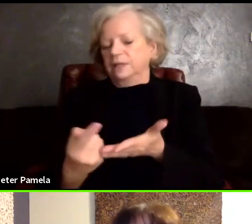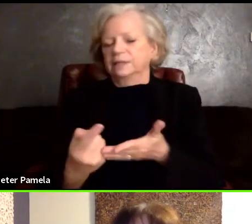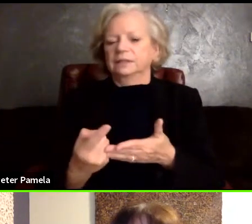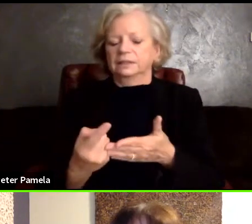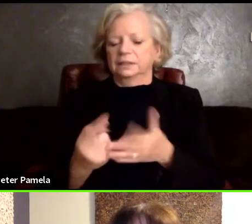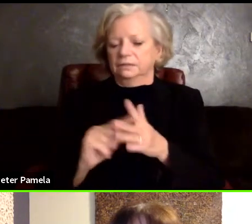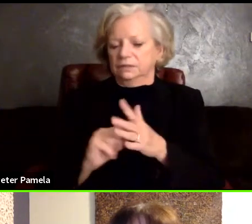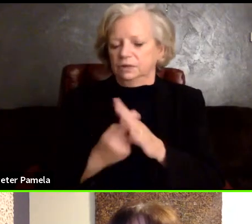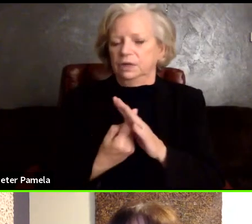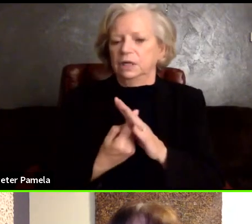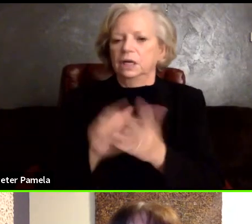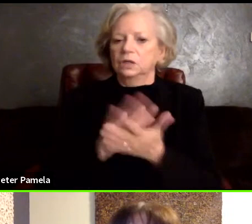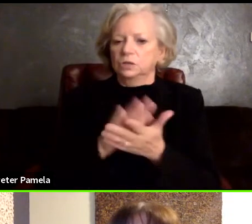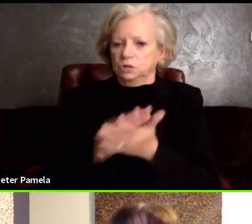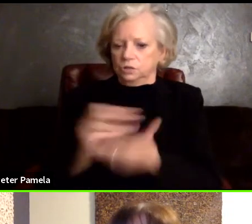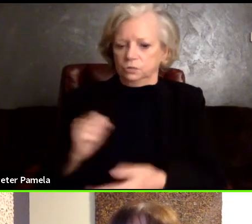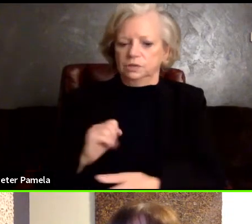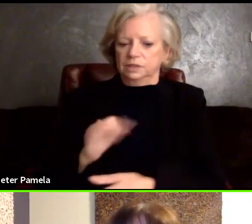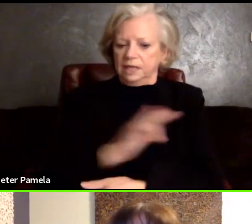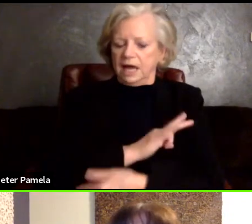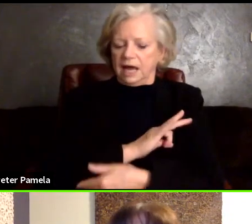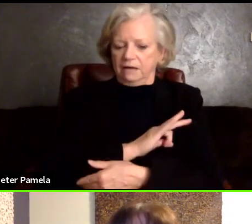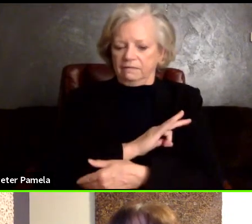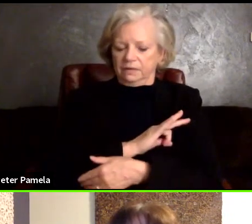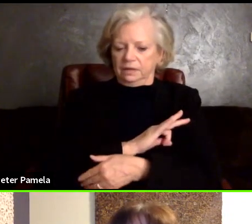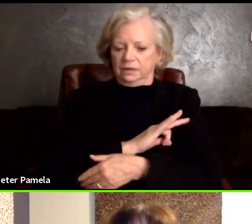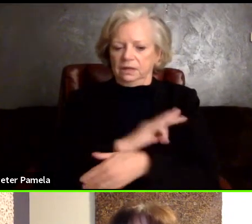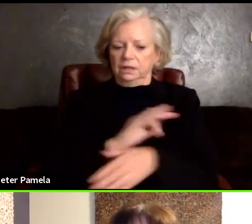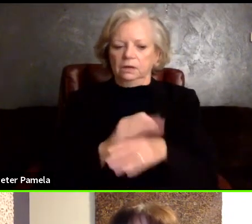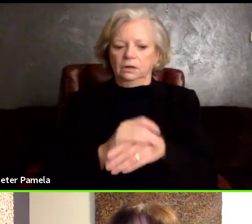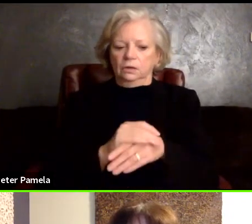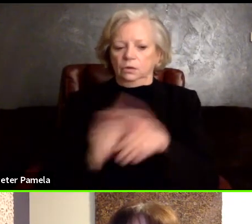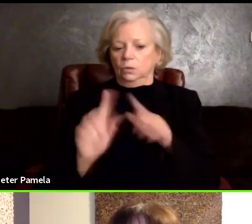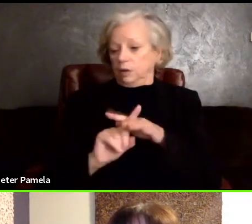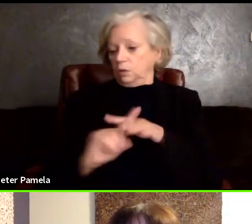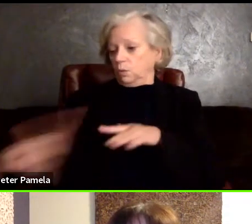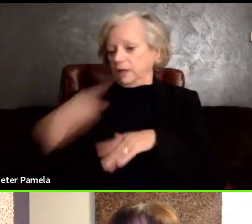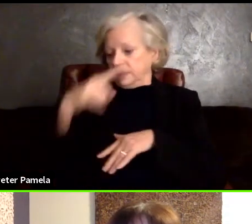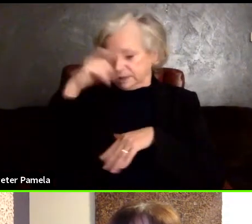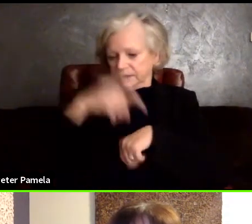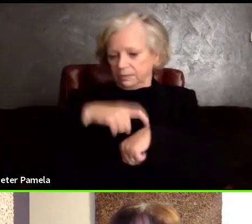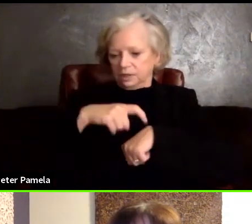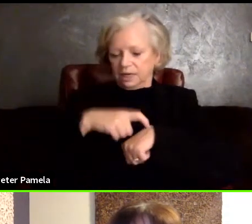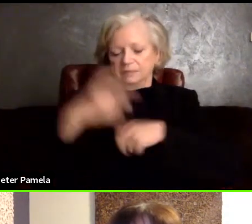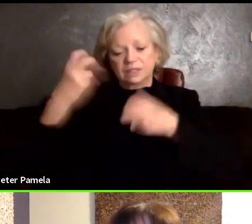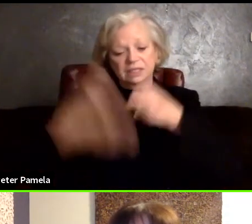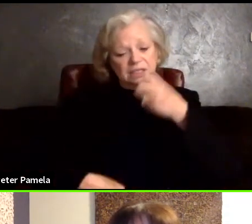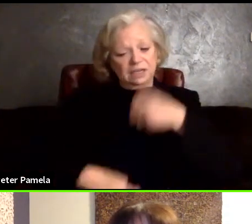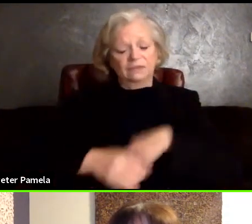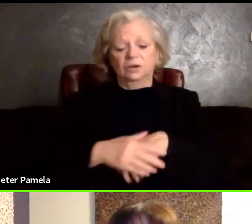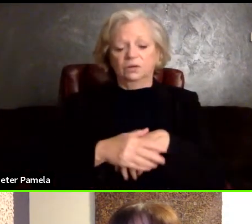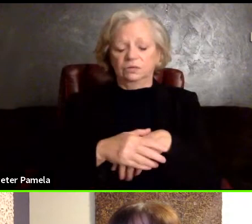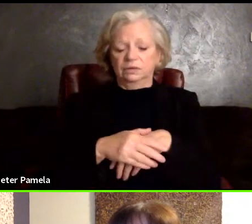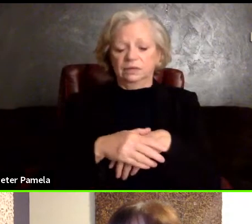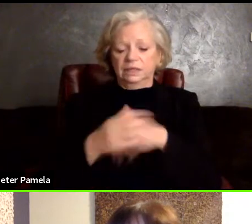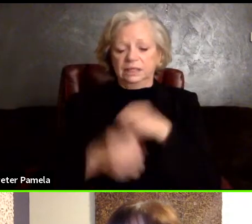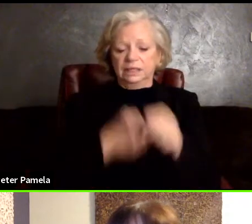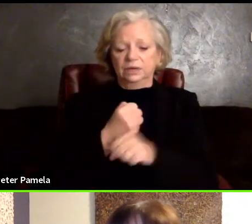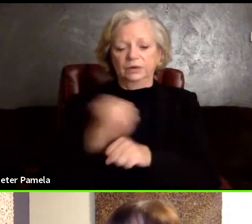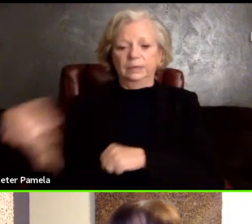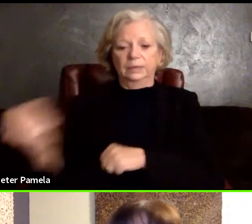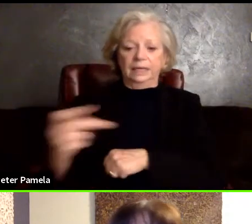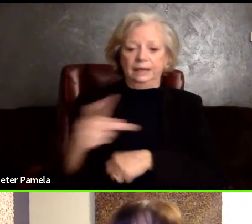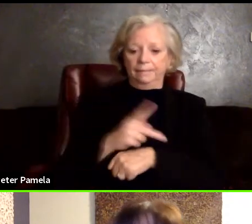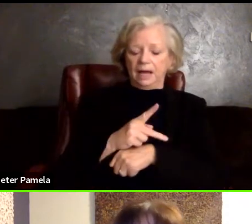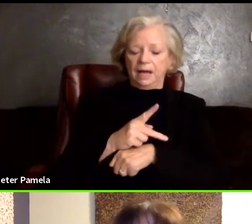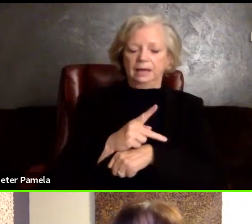going away for the summer, particularly this last summer, because it had been such a difficult year. And so they really, they came back in the middle of a surge